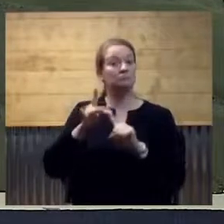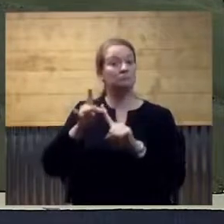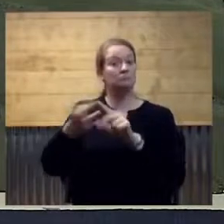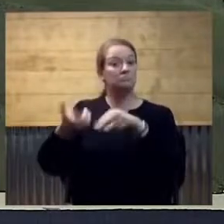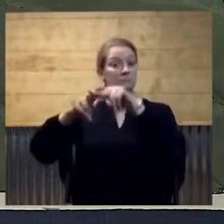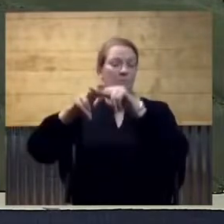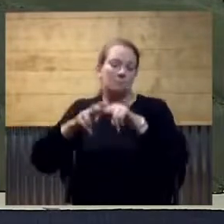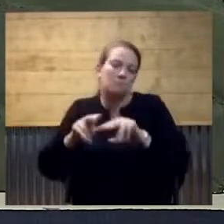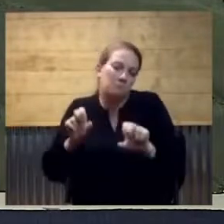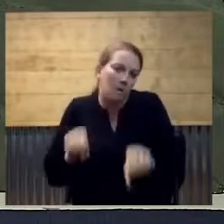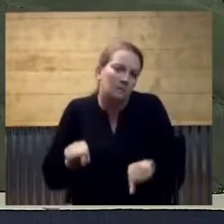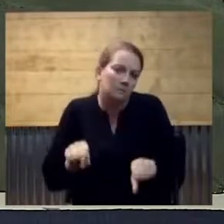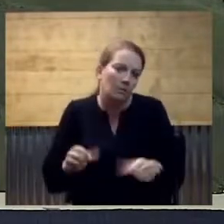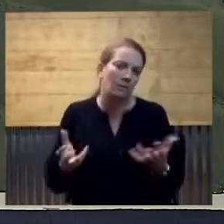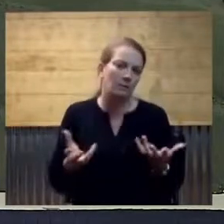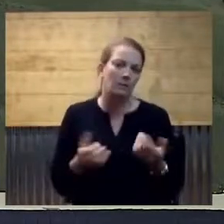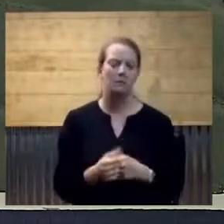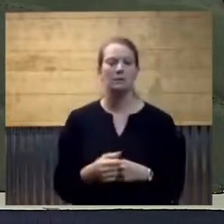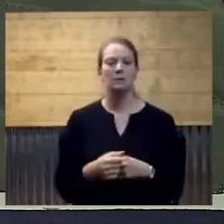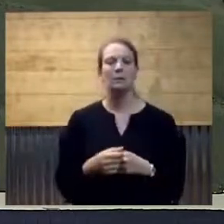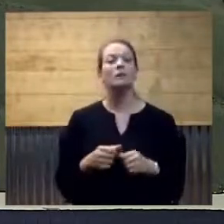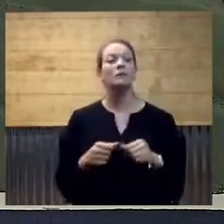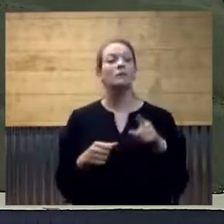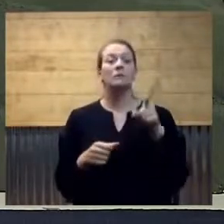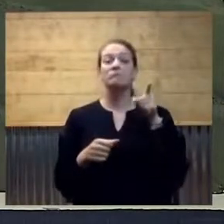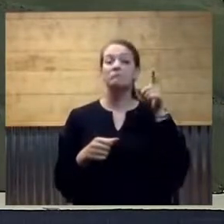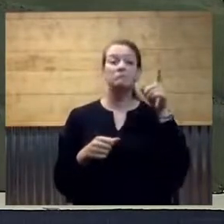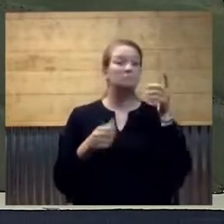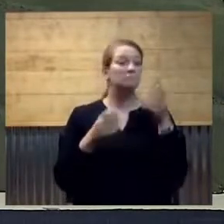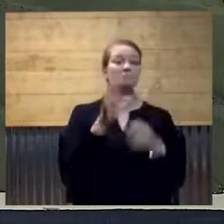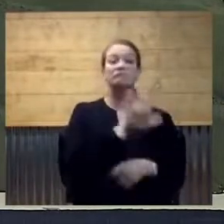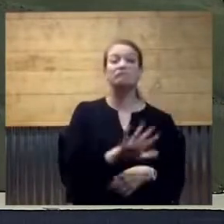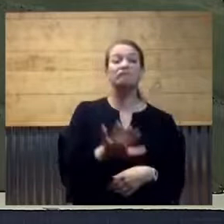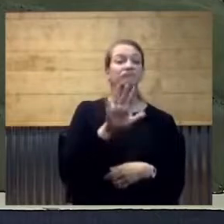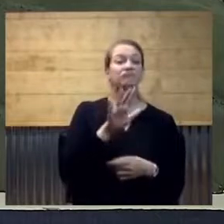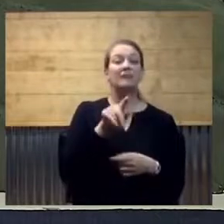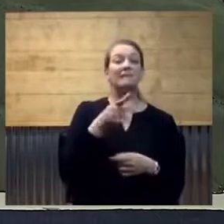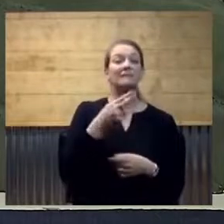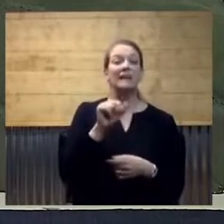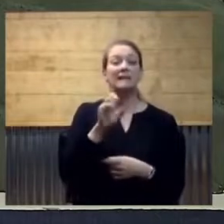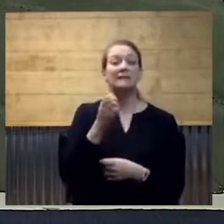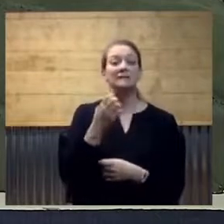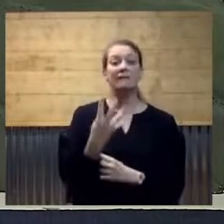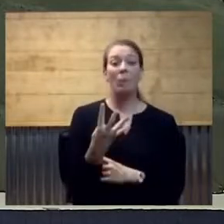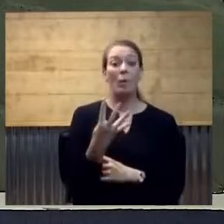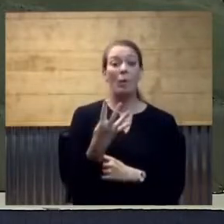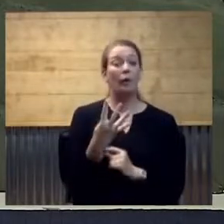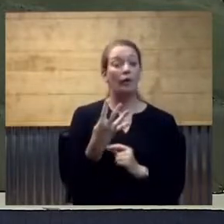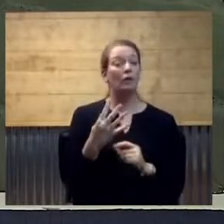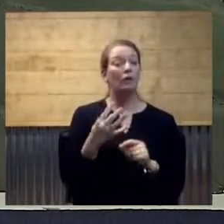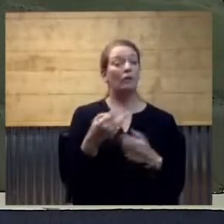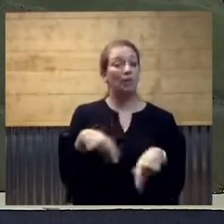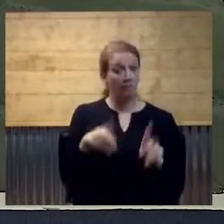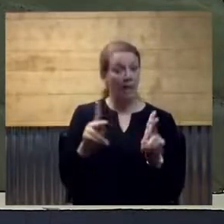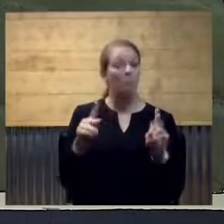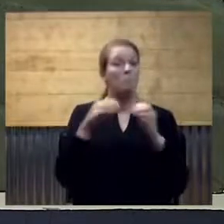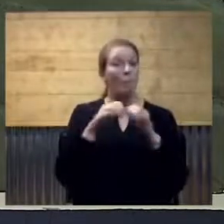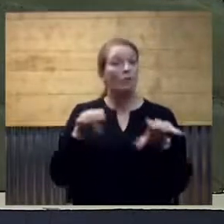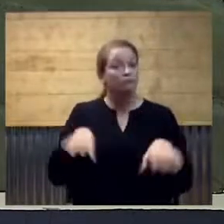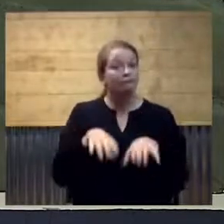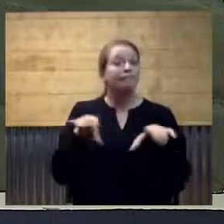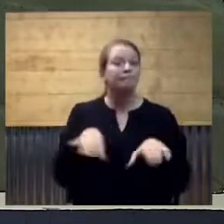that these regions are now going into phase 4, more activity, could that bring up the infection rate?